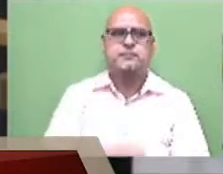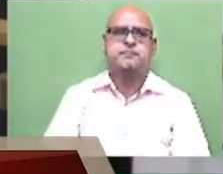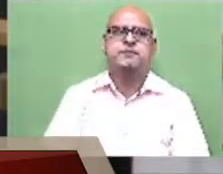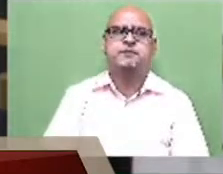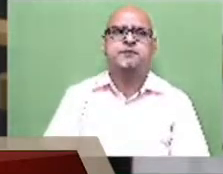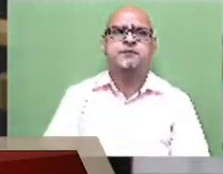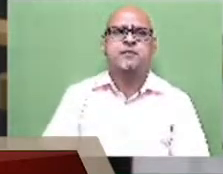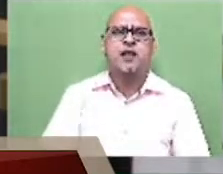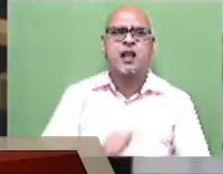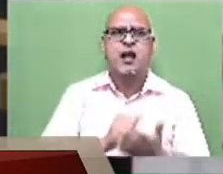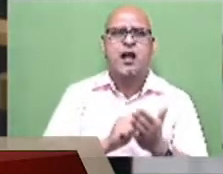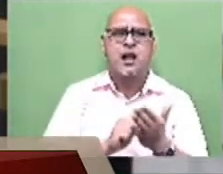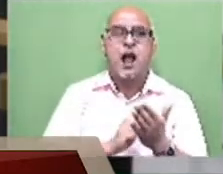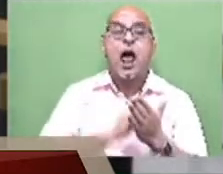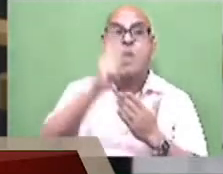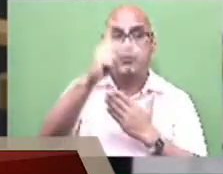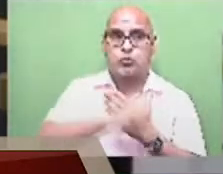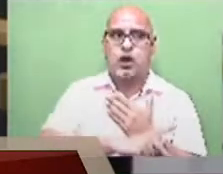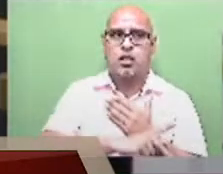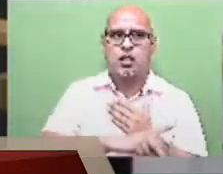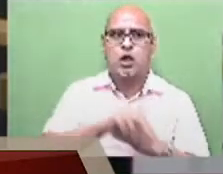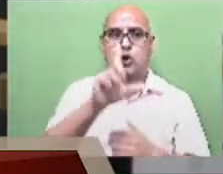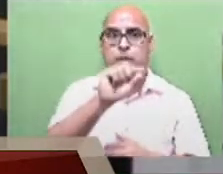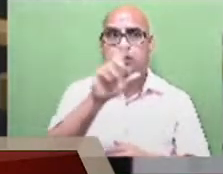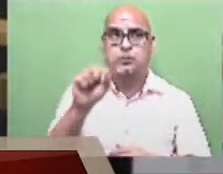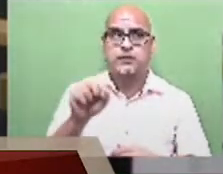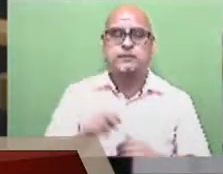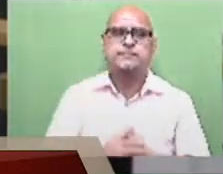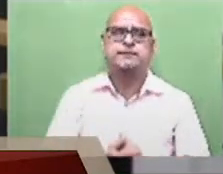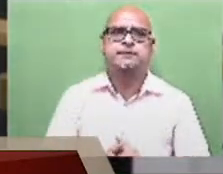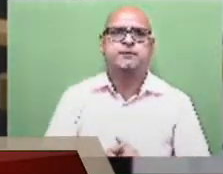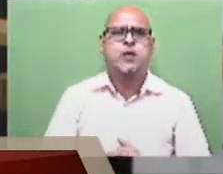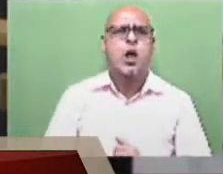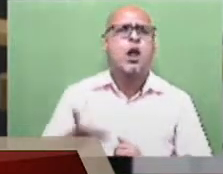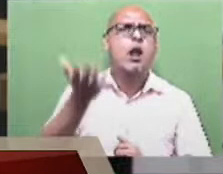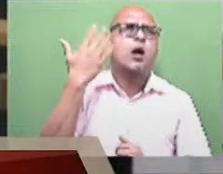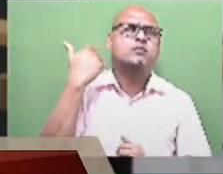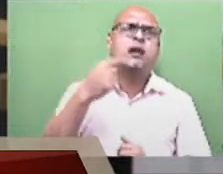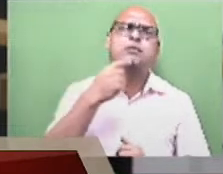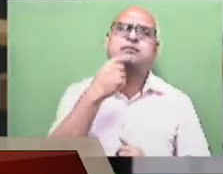2020, that has called for the wearing of face masks to be made mandatory.